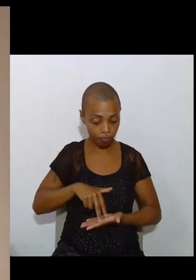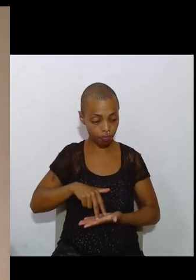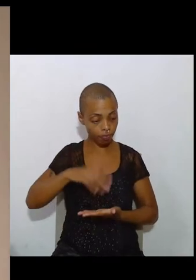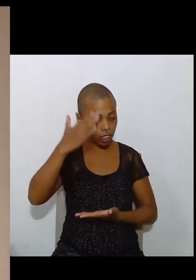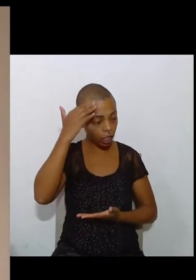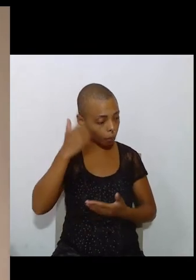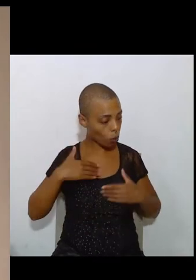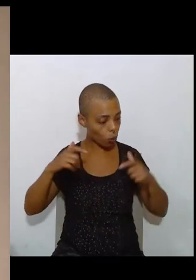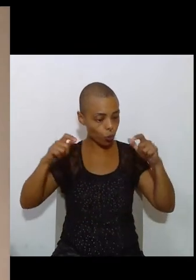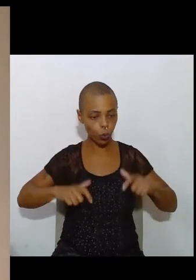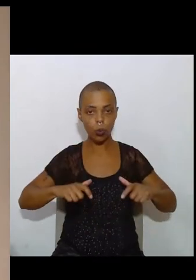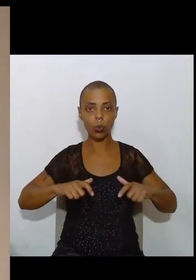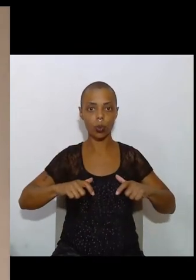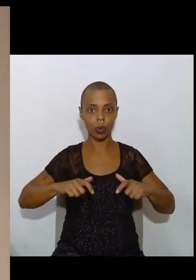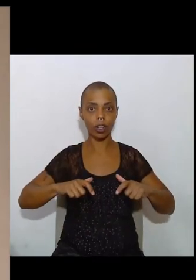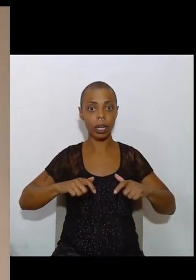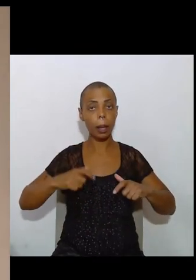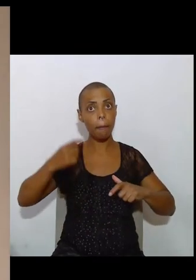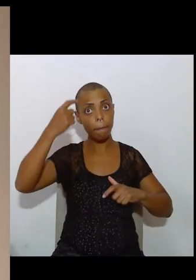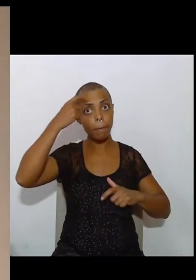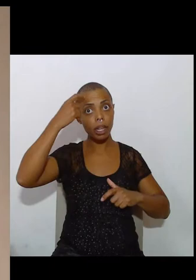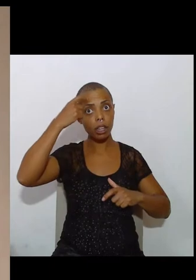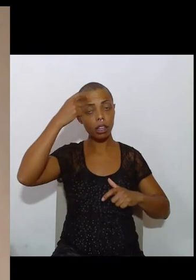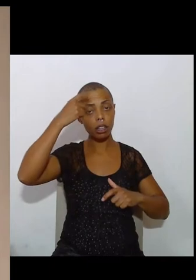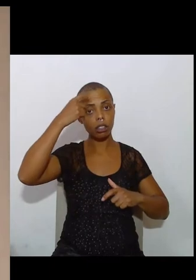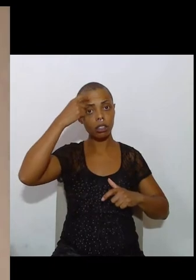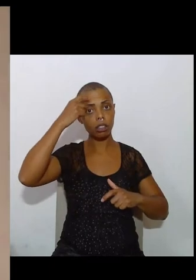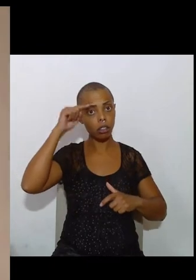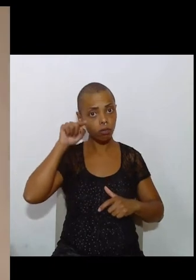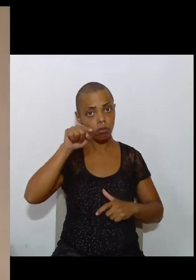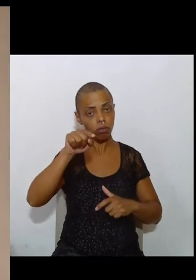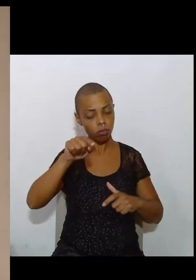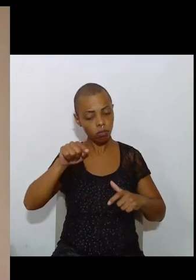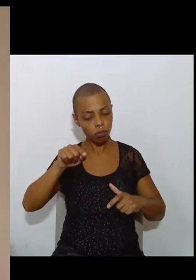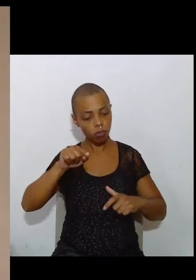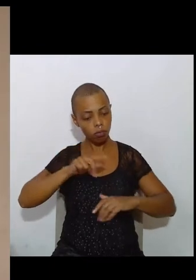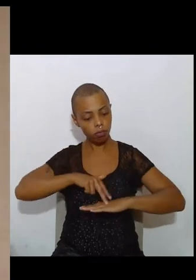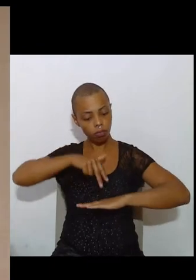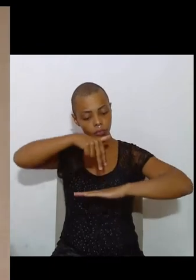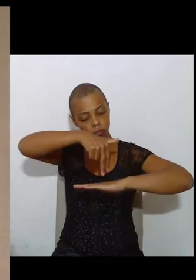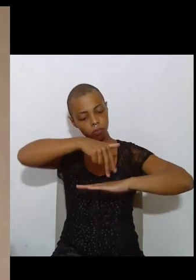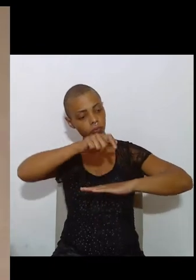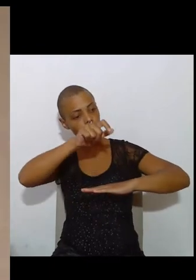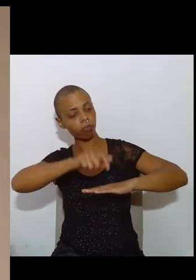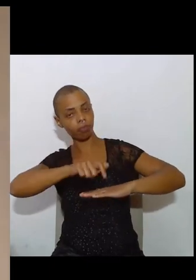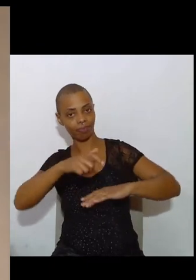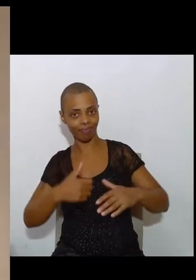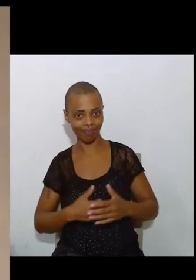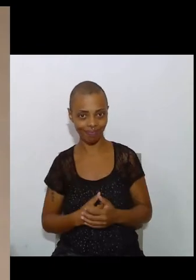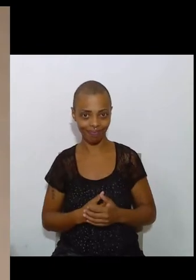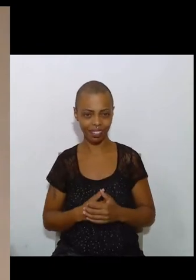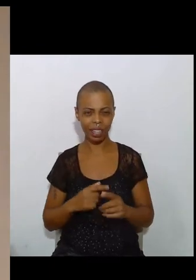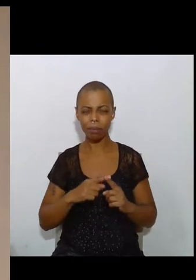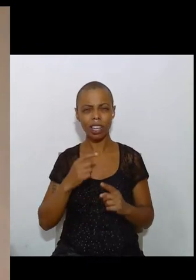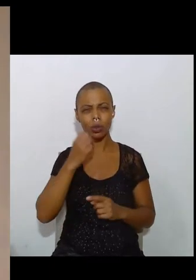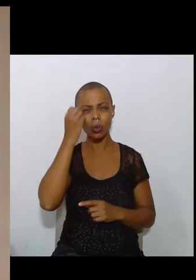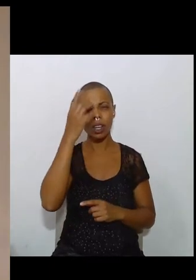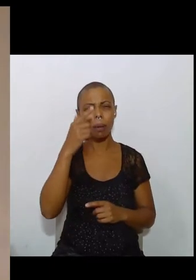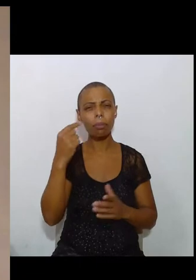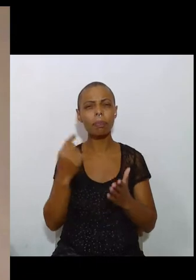it is important for me to go back and think about myself in that place